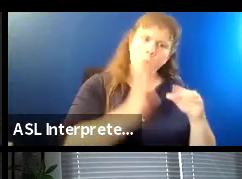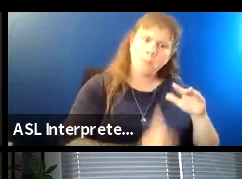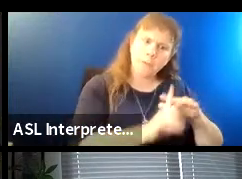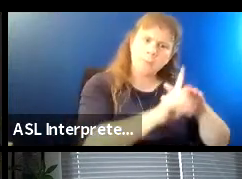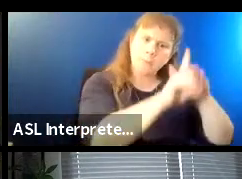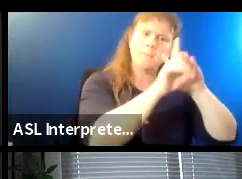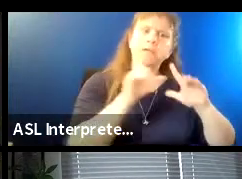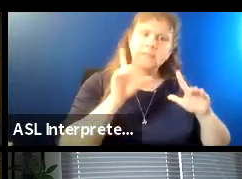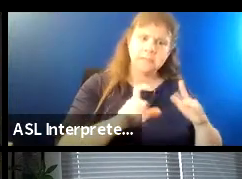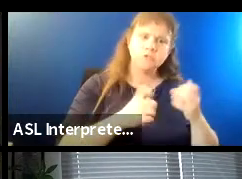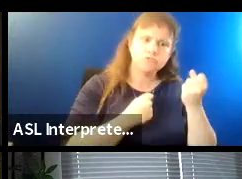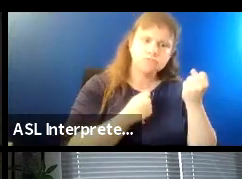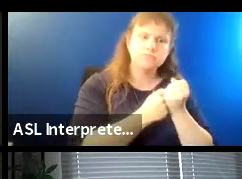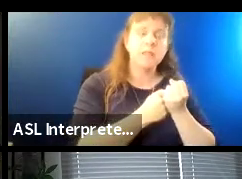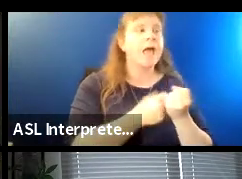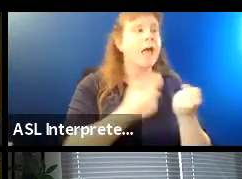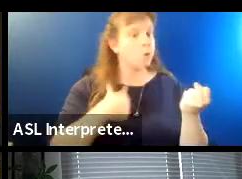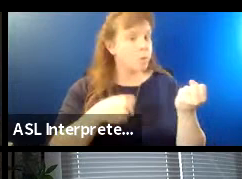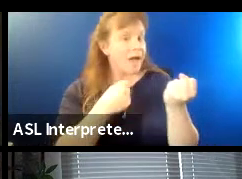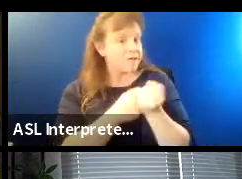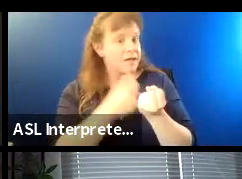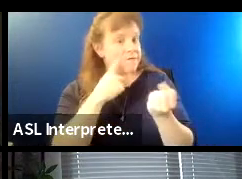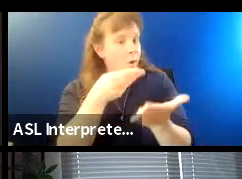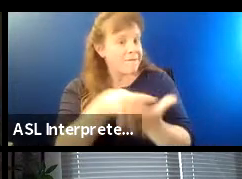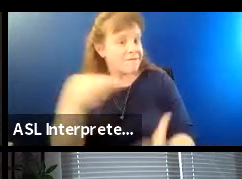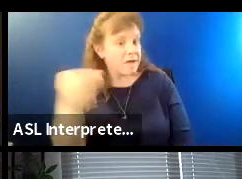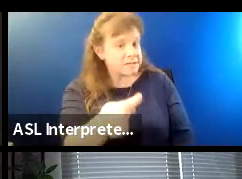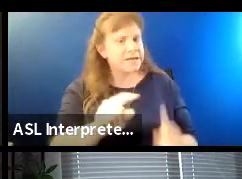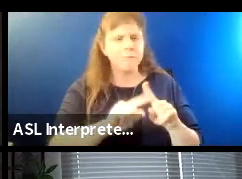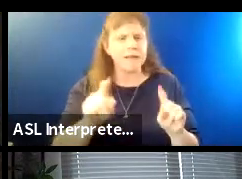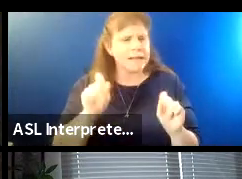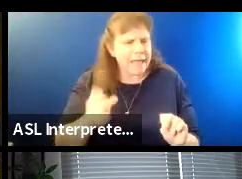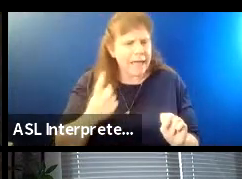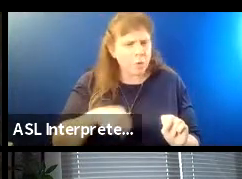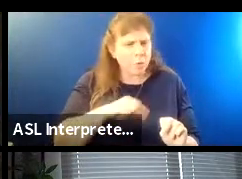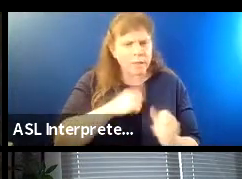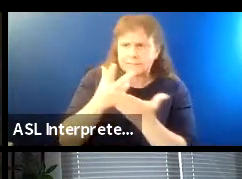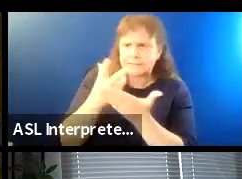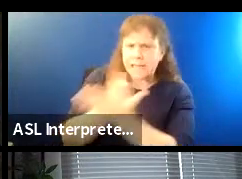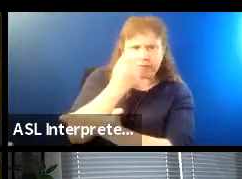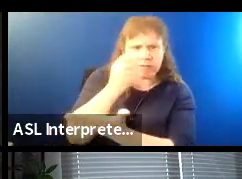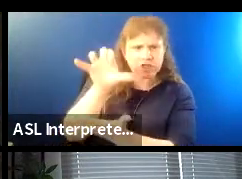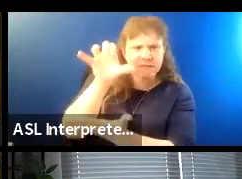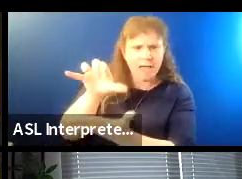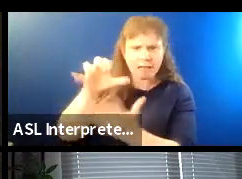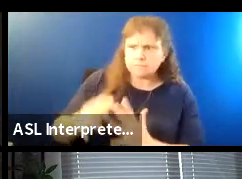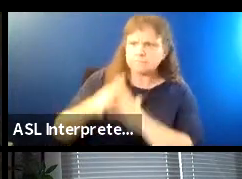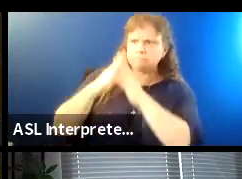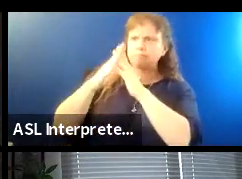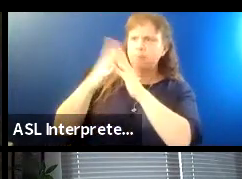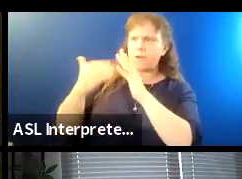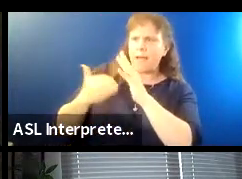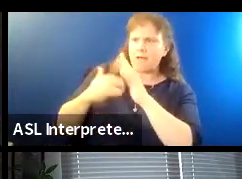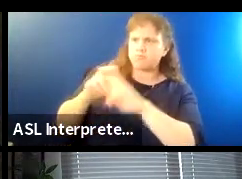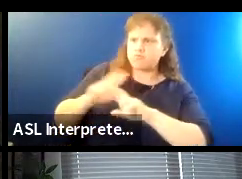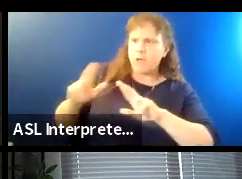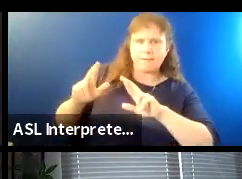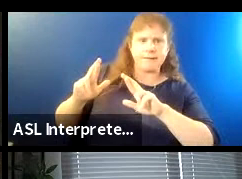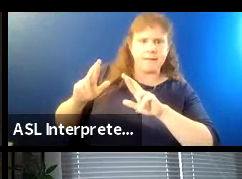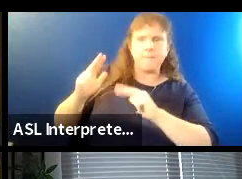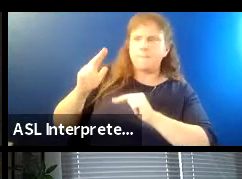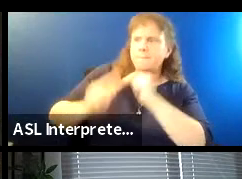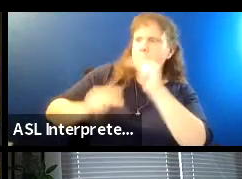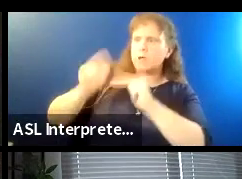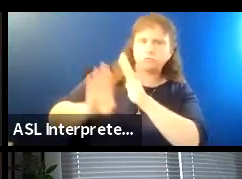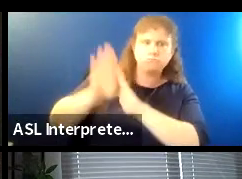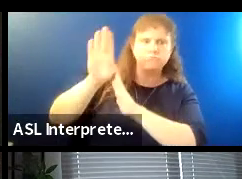we're advocates for that. But is there a way that we can take advantage of the infrastructure we've already built, and can we even